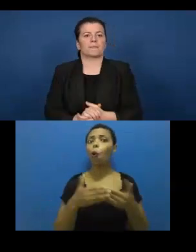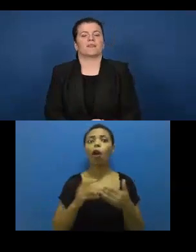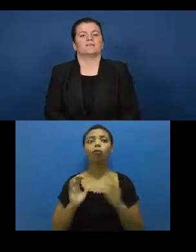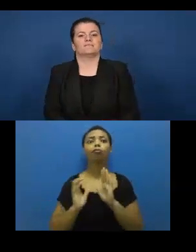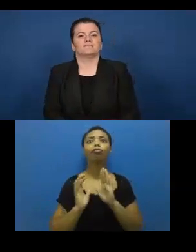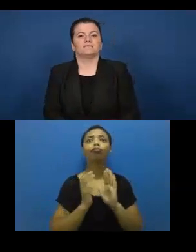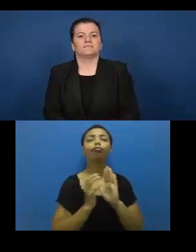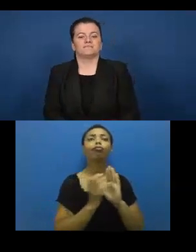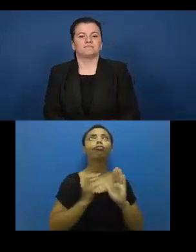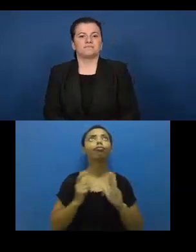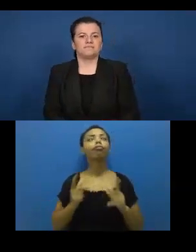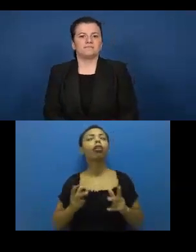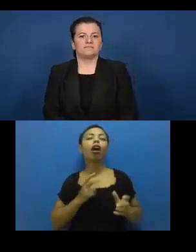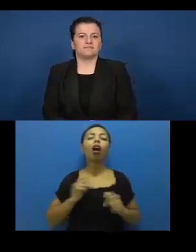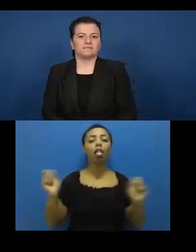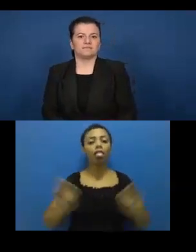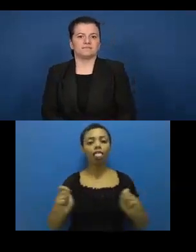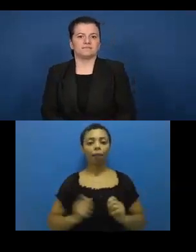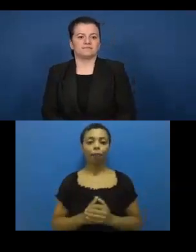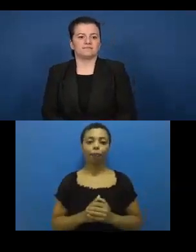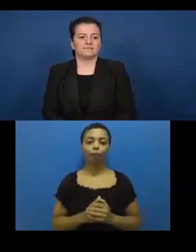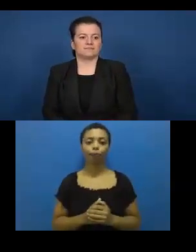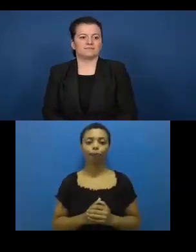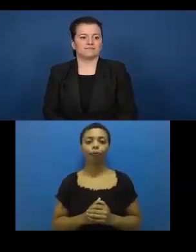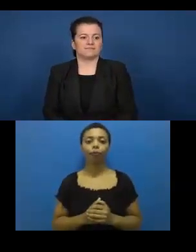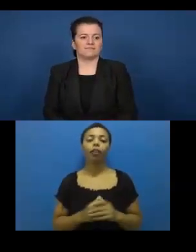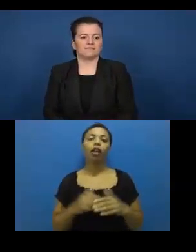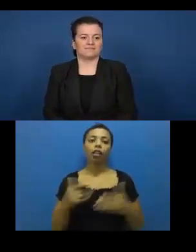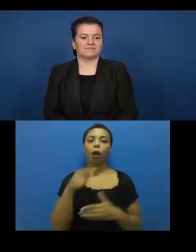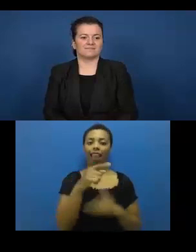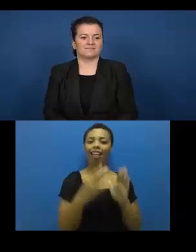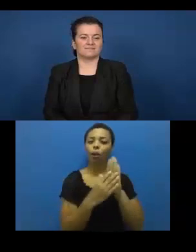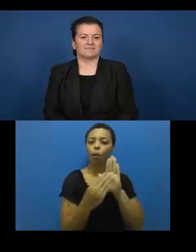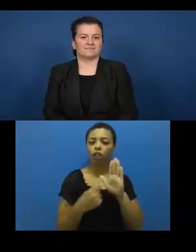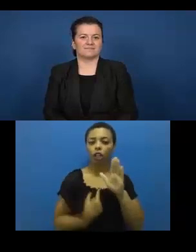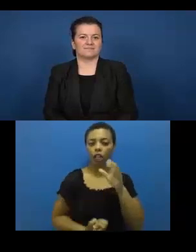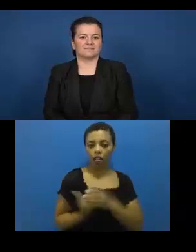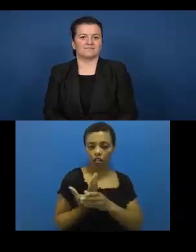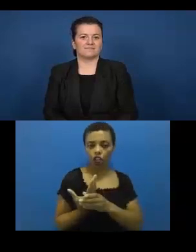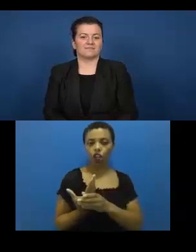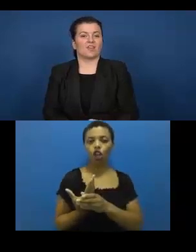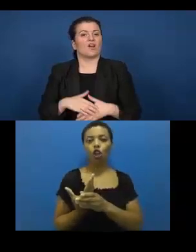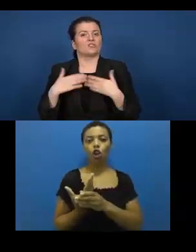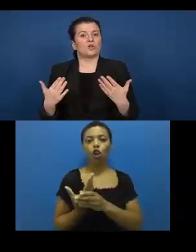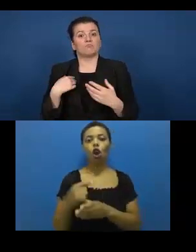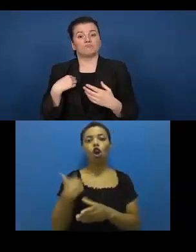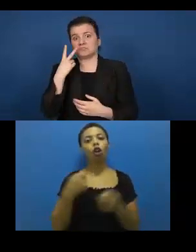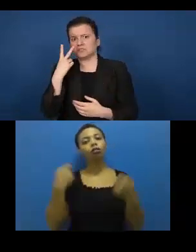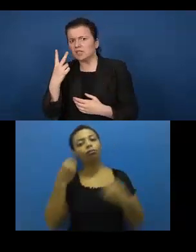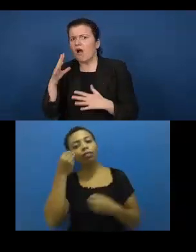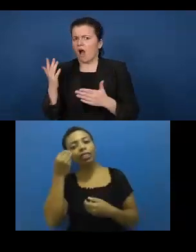And when we had this prototype, we wanted to investigate how vibrations